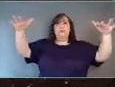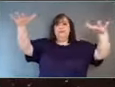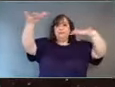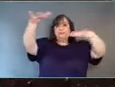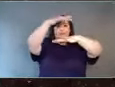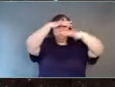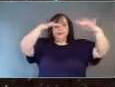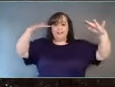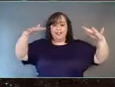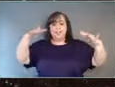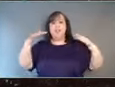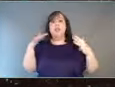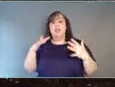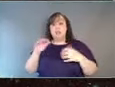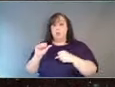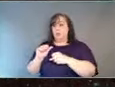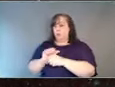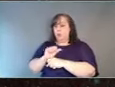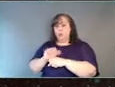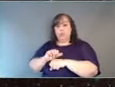work on NASA's first